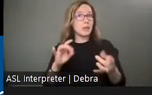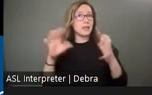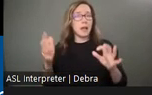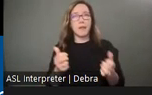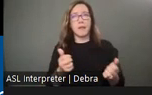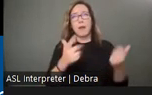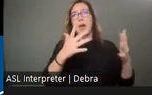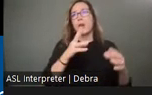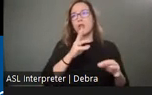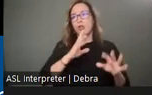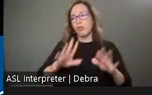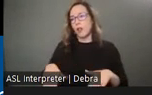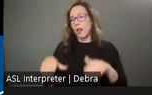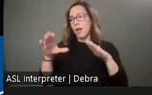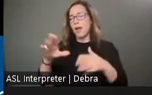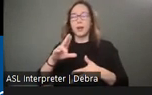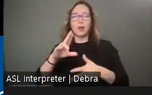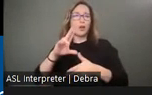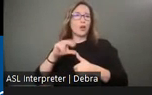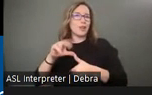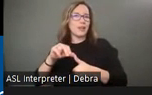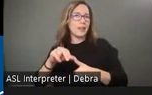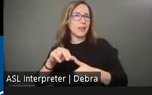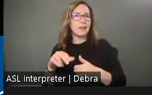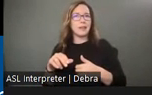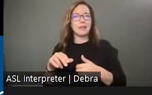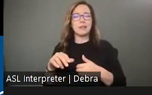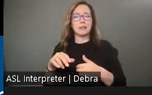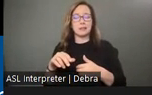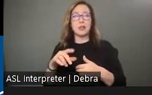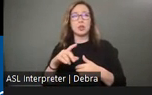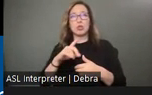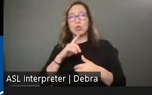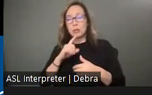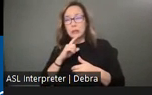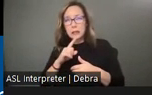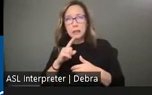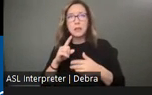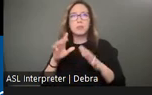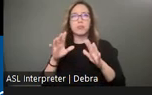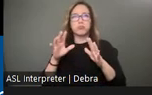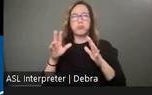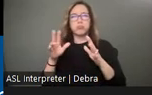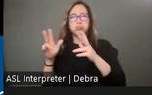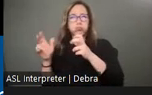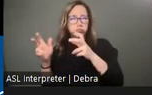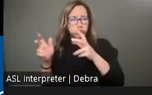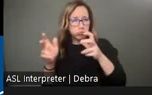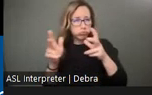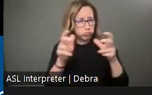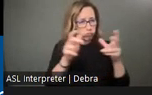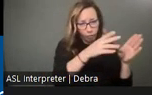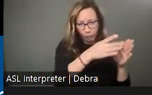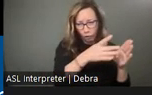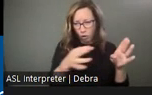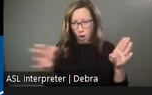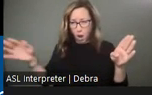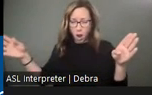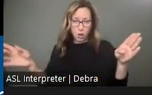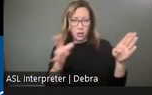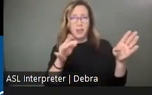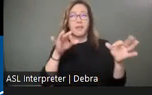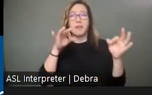we had flood, hurricane, to really get a wide range of feedback from